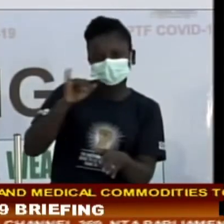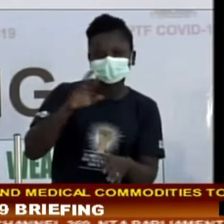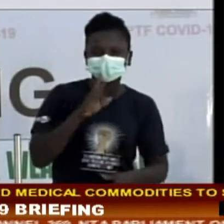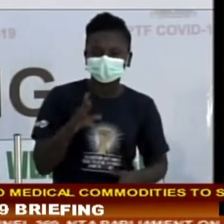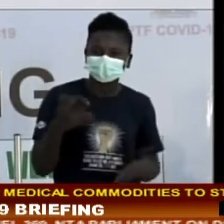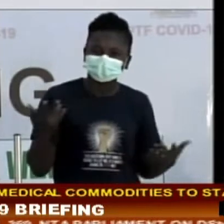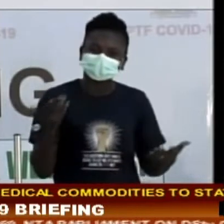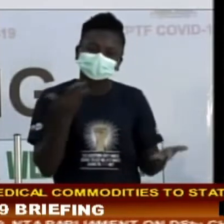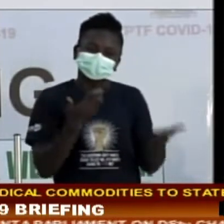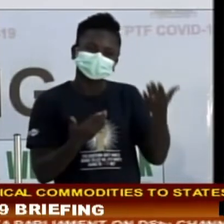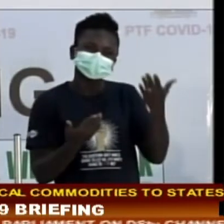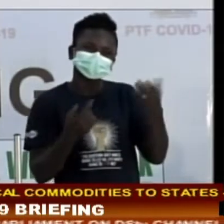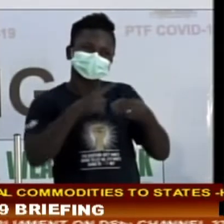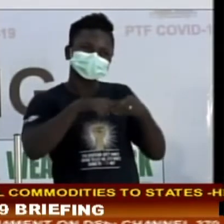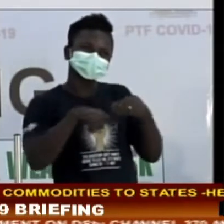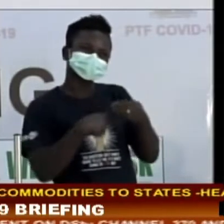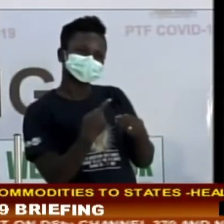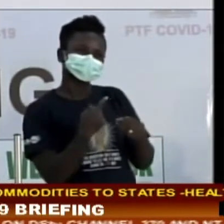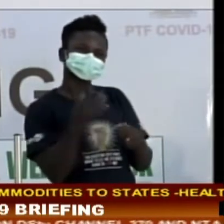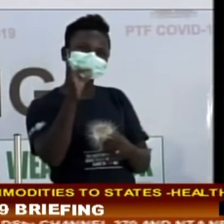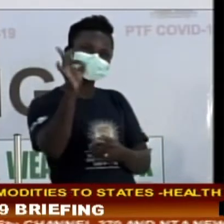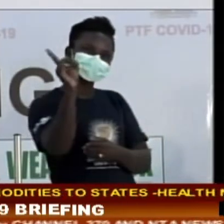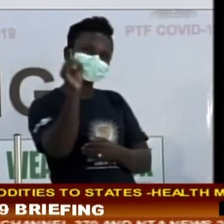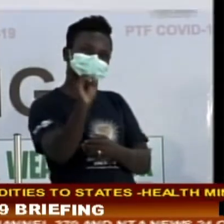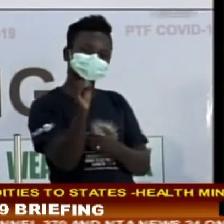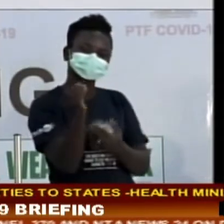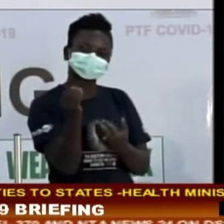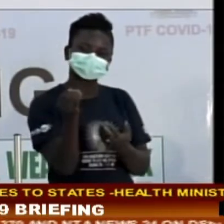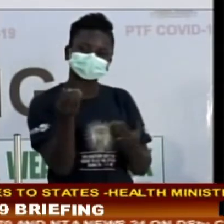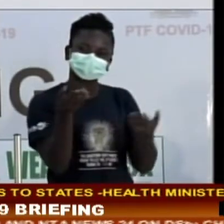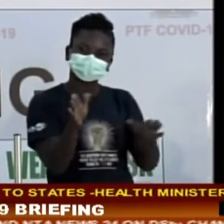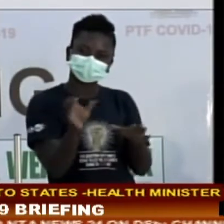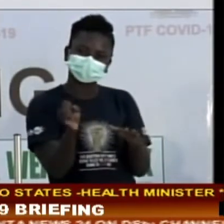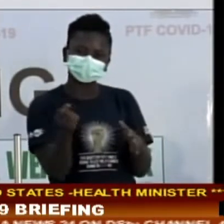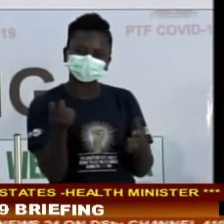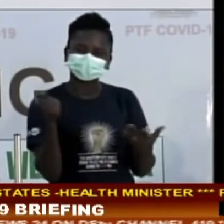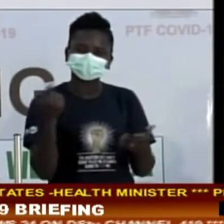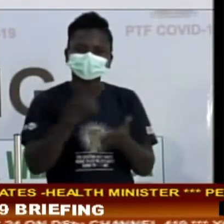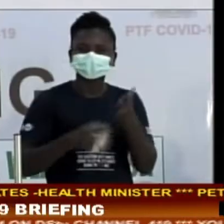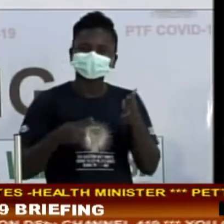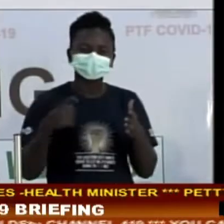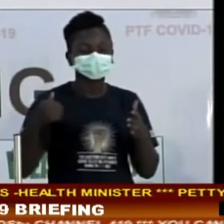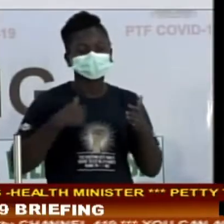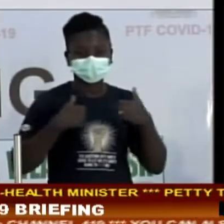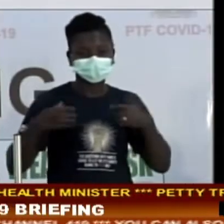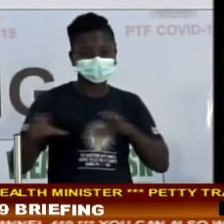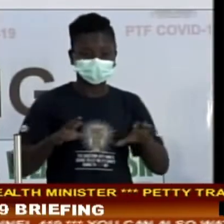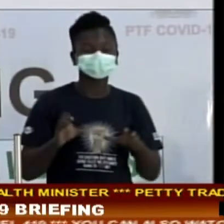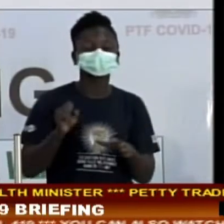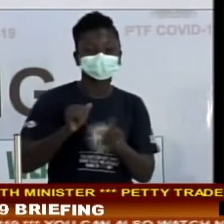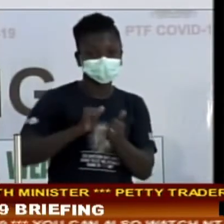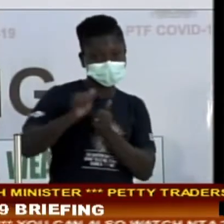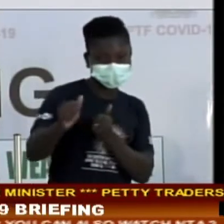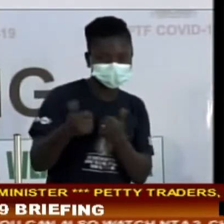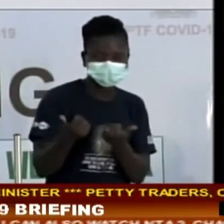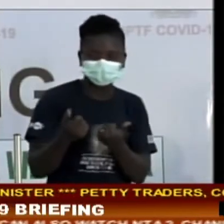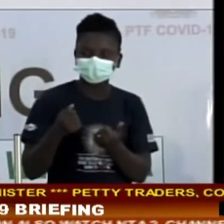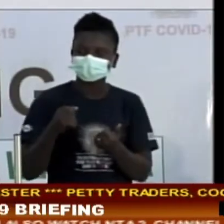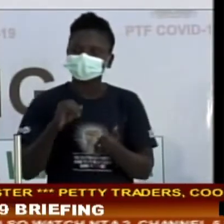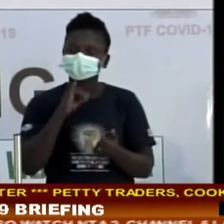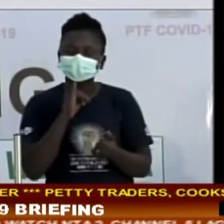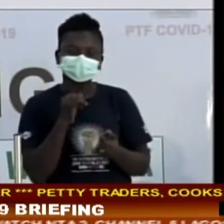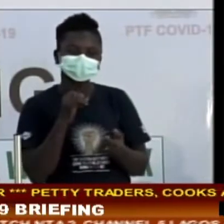probably in about uh eight places uh what he has done so far what we have agreed that he does to